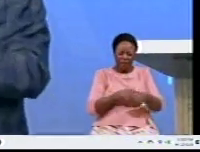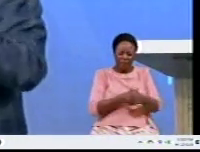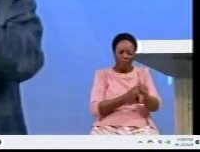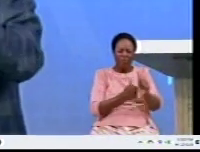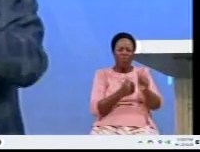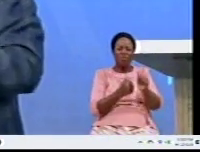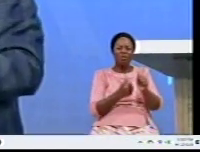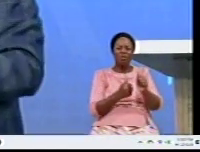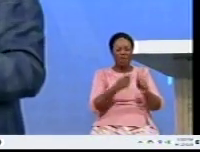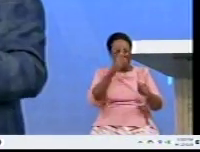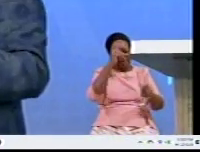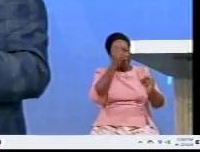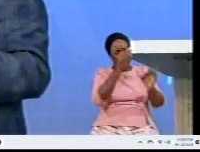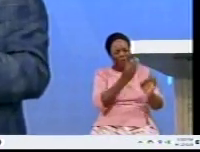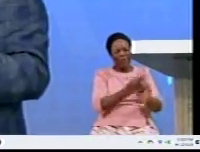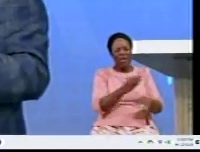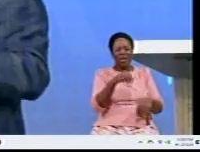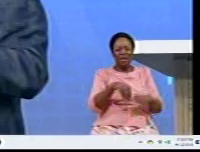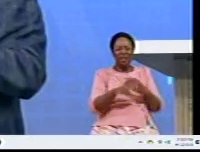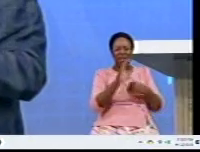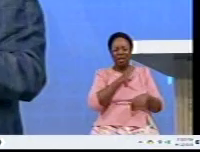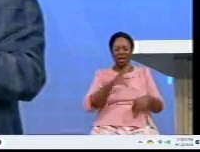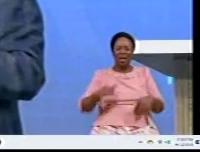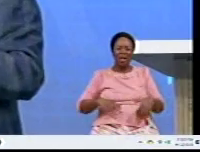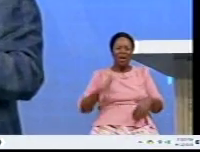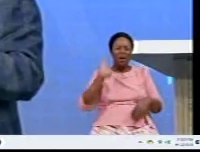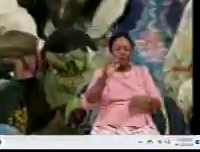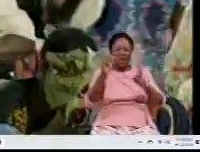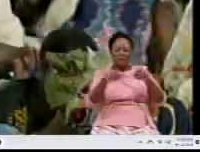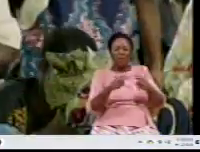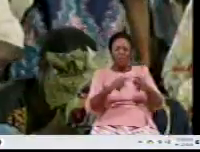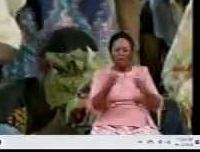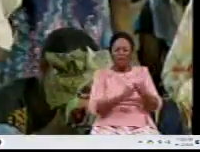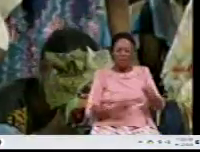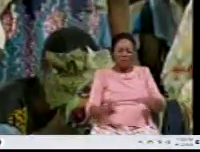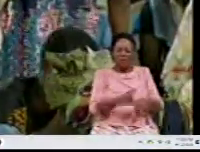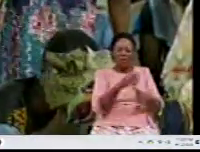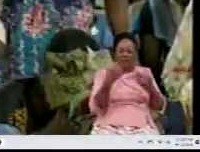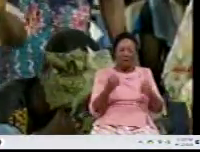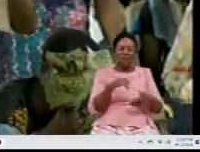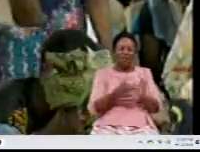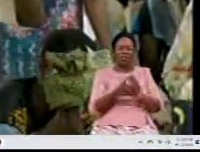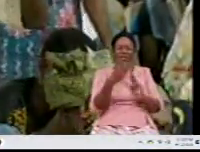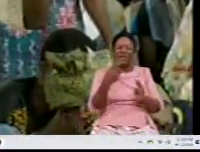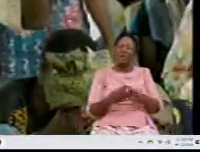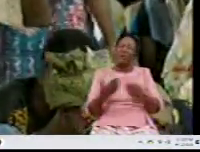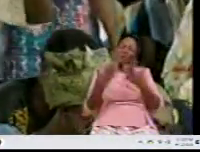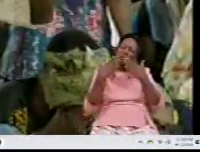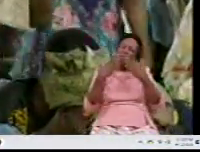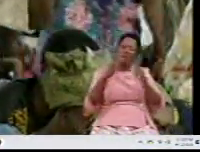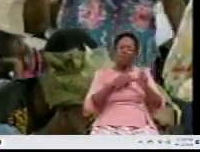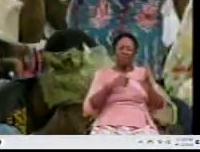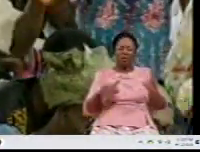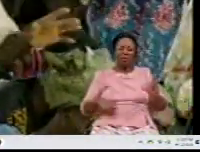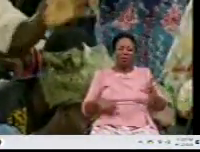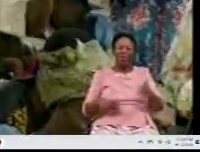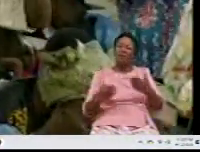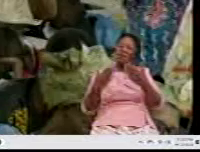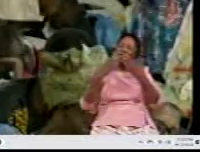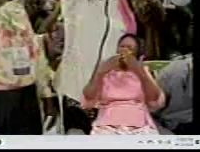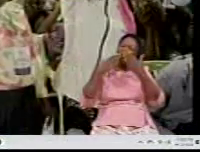in Christ will come to everyone right now. Thank you, Lord. Thank